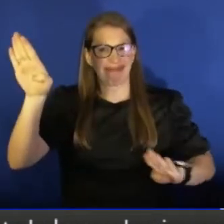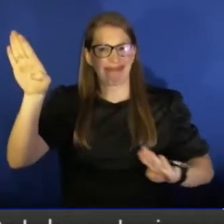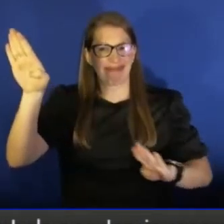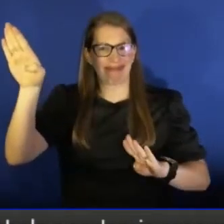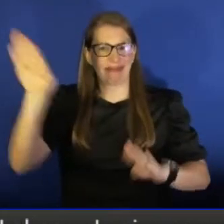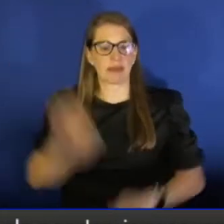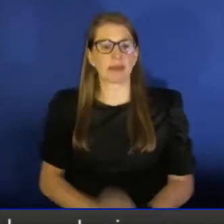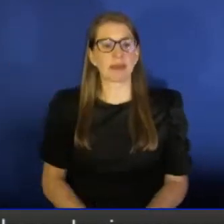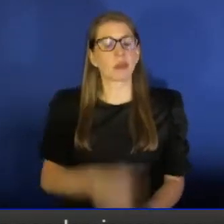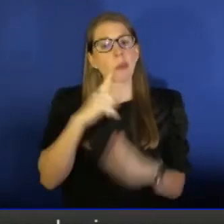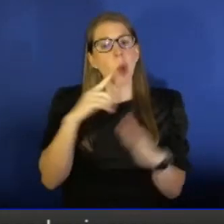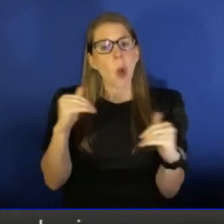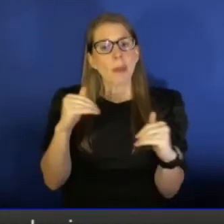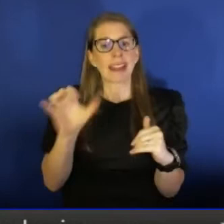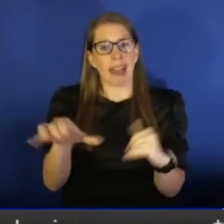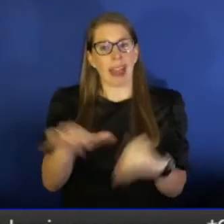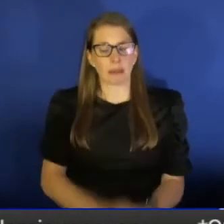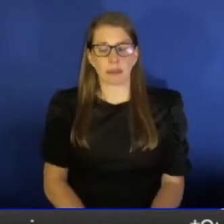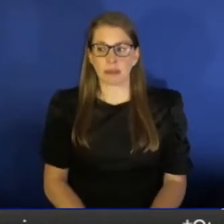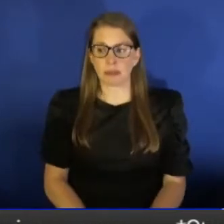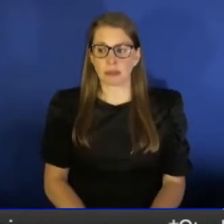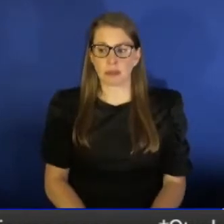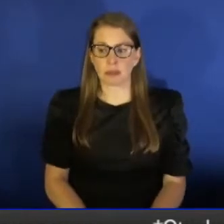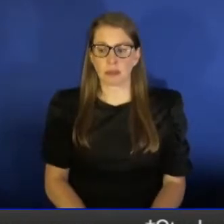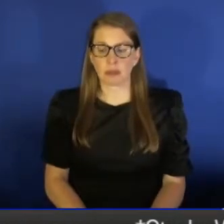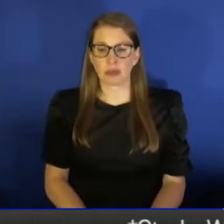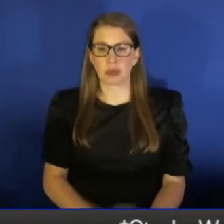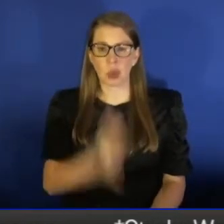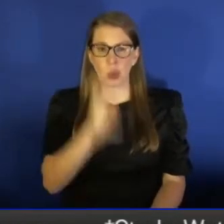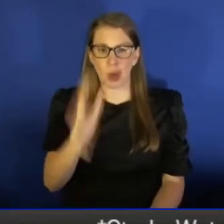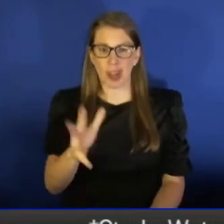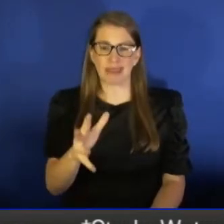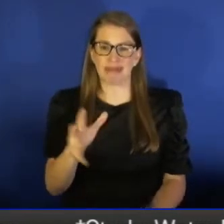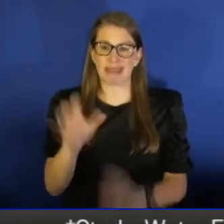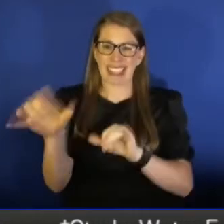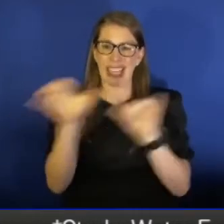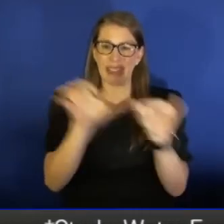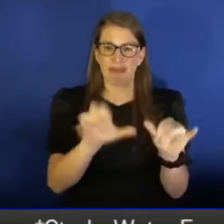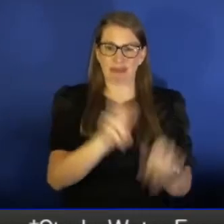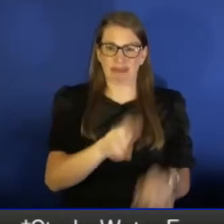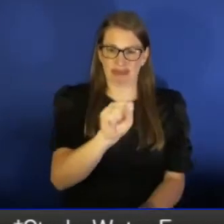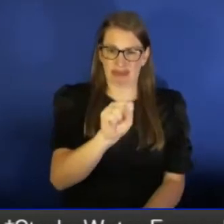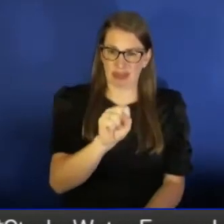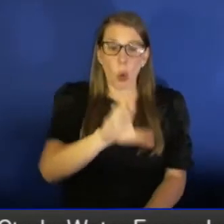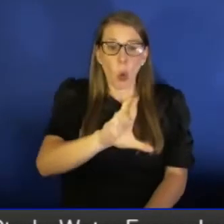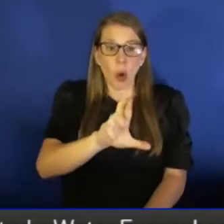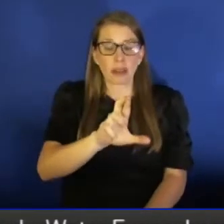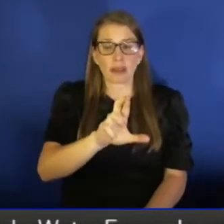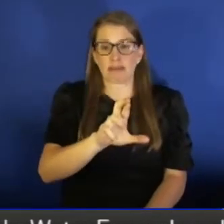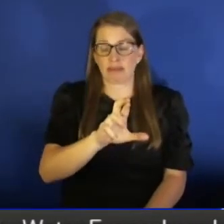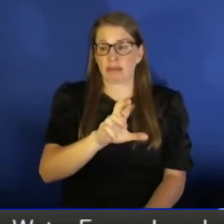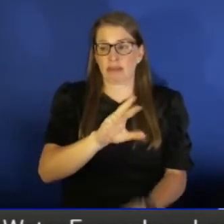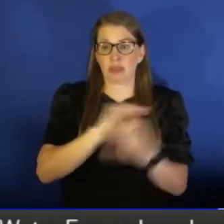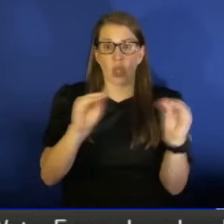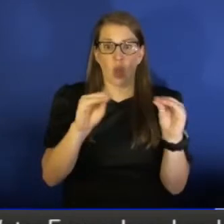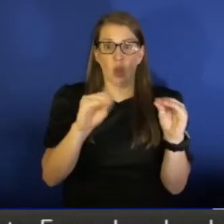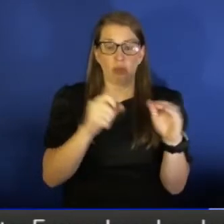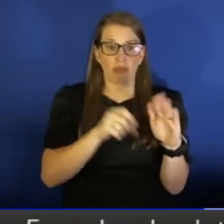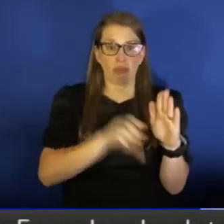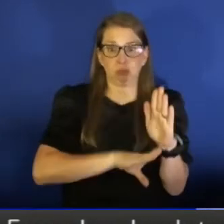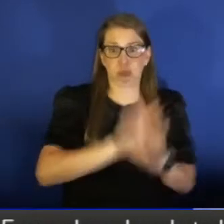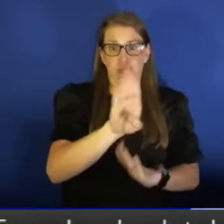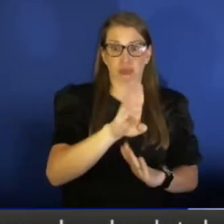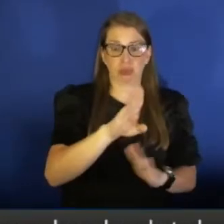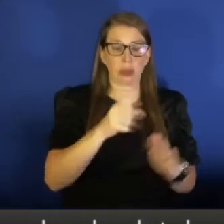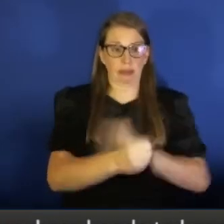that will translate for us into seeing not so many or not a surge in the hospitalizations as we did before. All right. Well, if